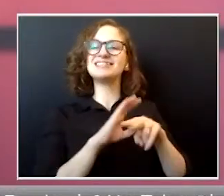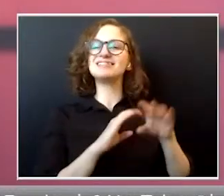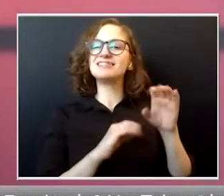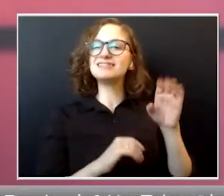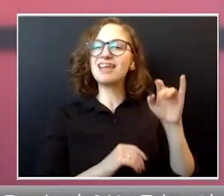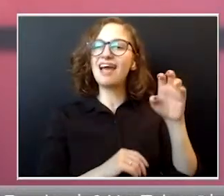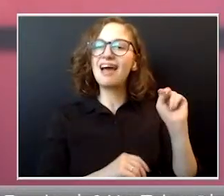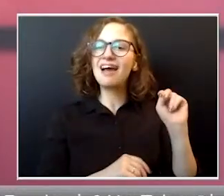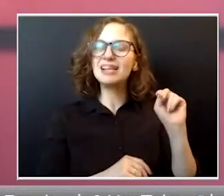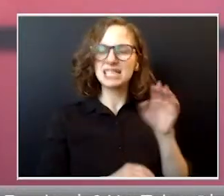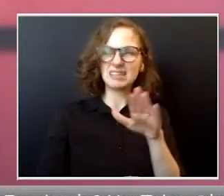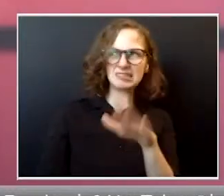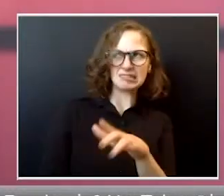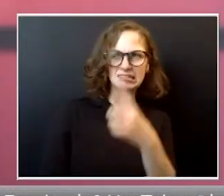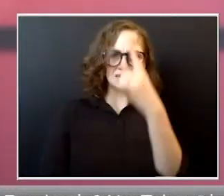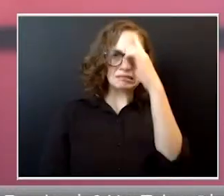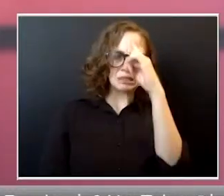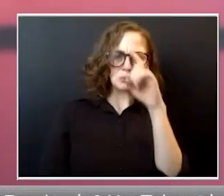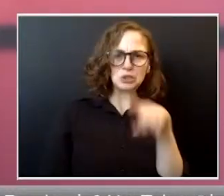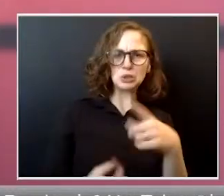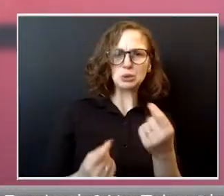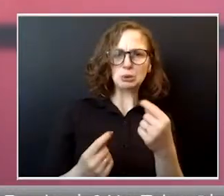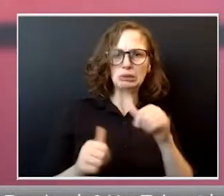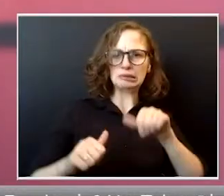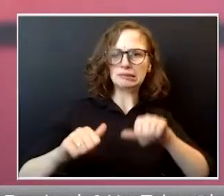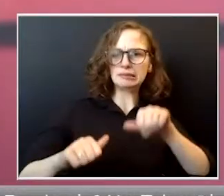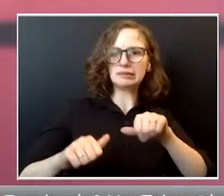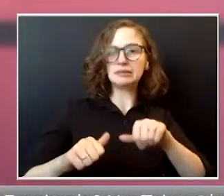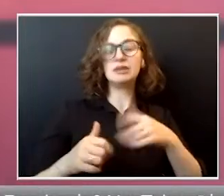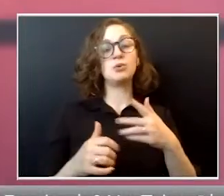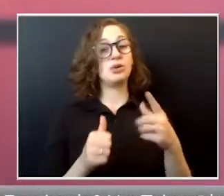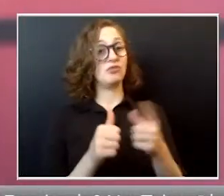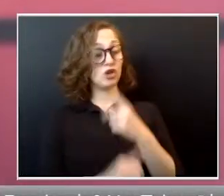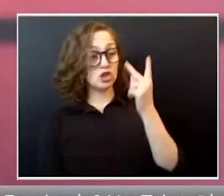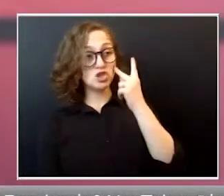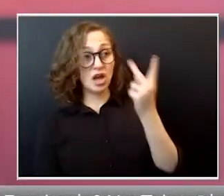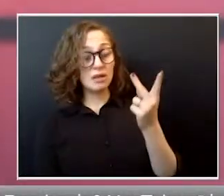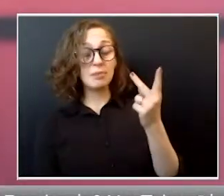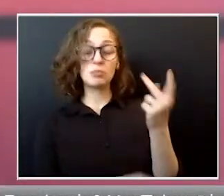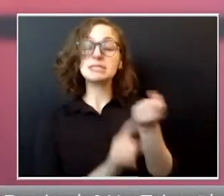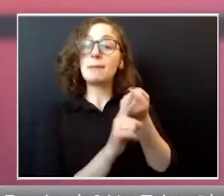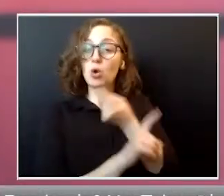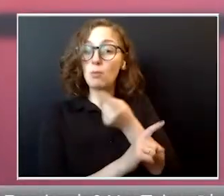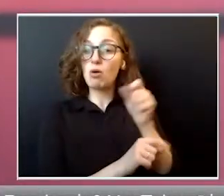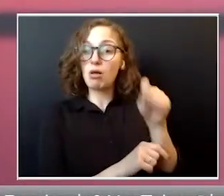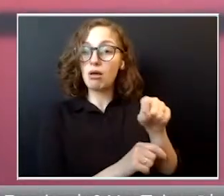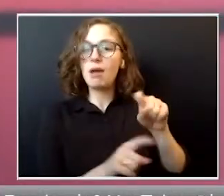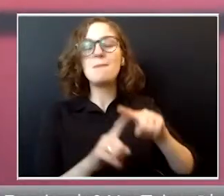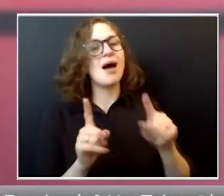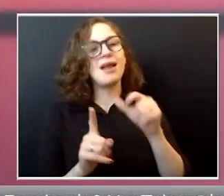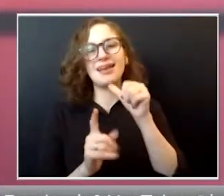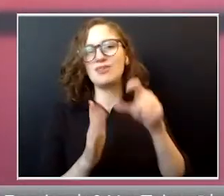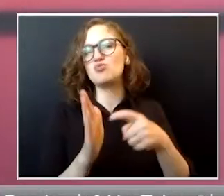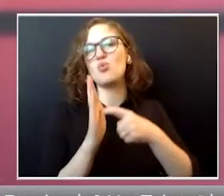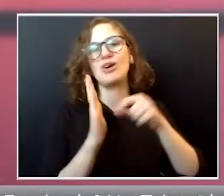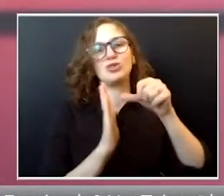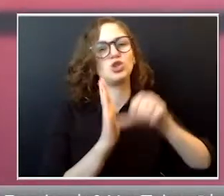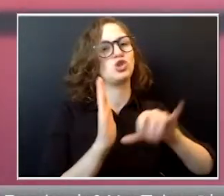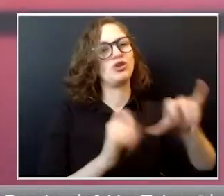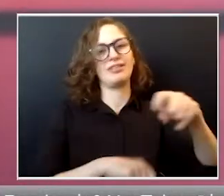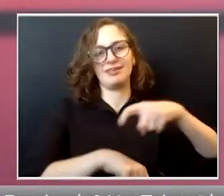was abnormal, he didn't meet any of the criteria to have surgery at that time. Right. So did not have surgery. But no,